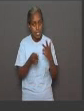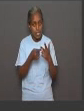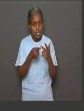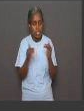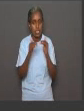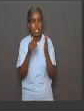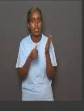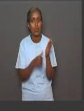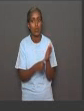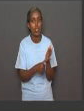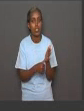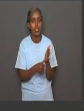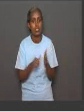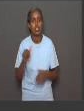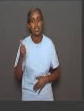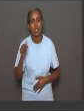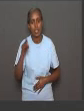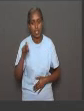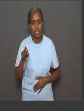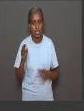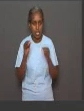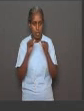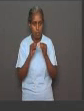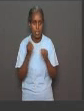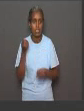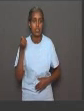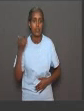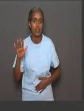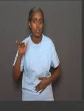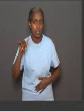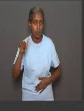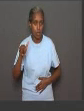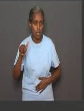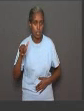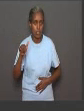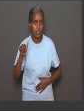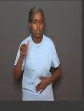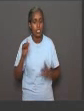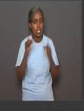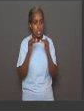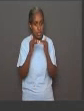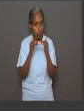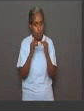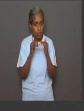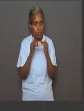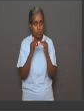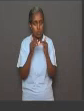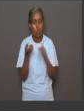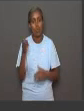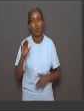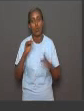inequality is 10x plus 15y is equal